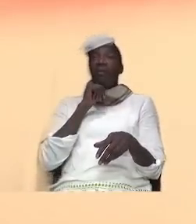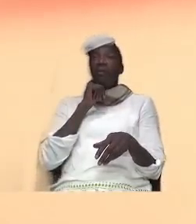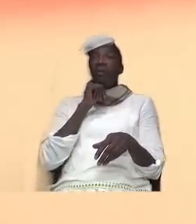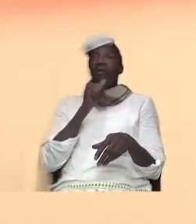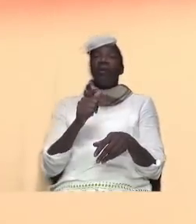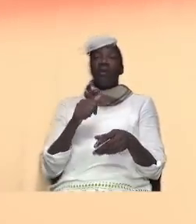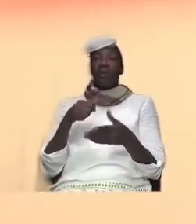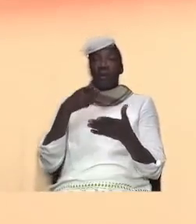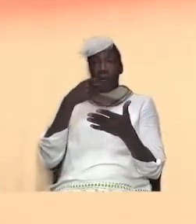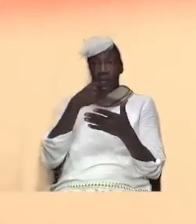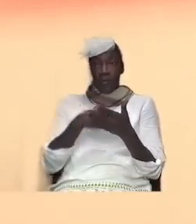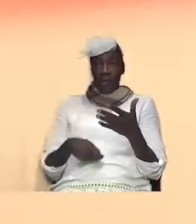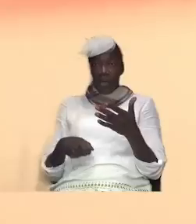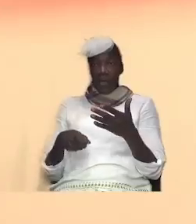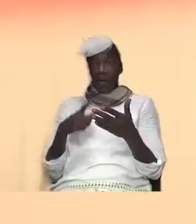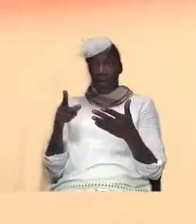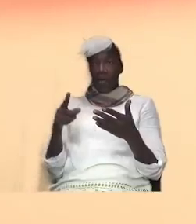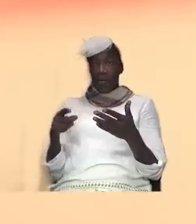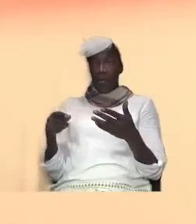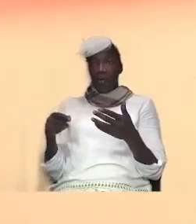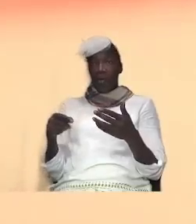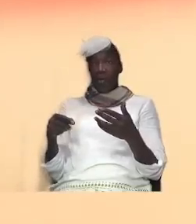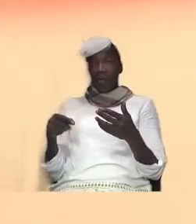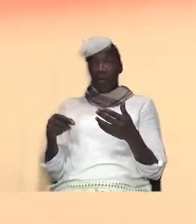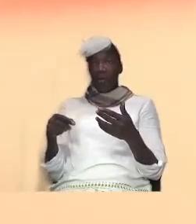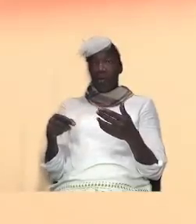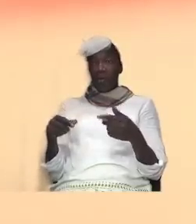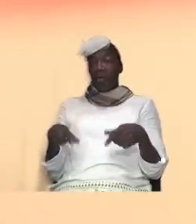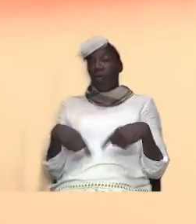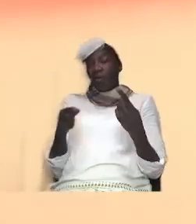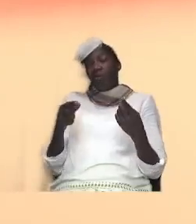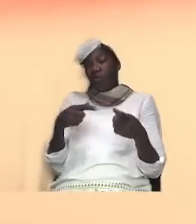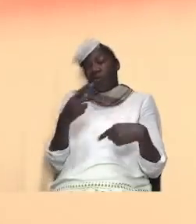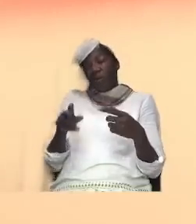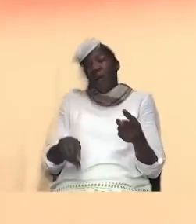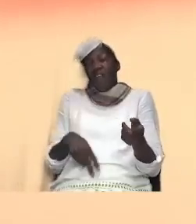go when you feel like.